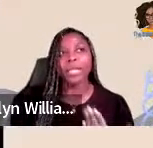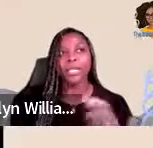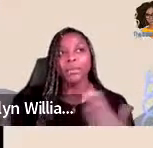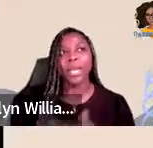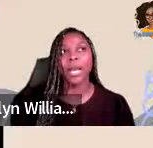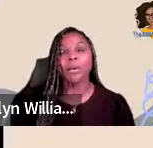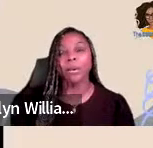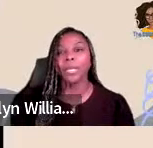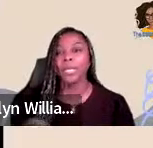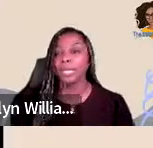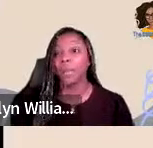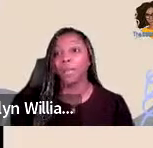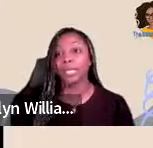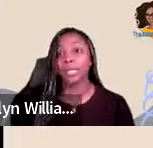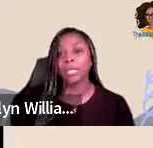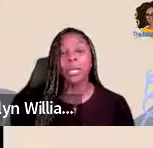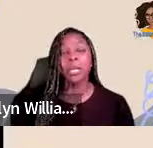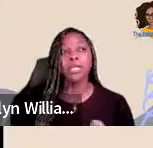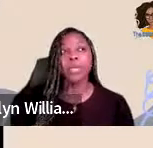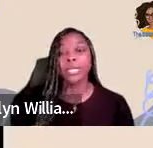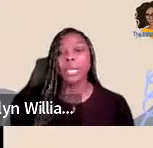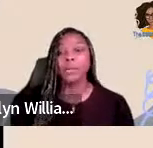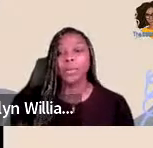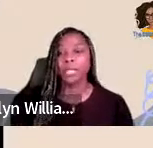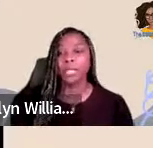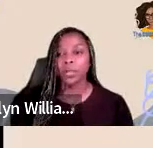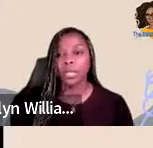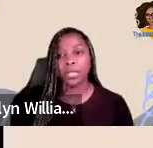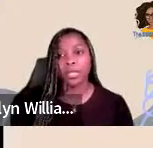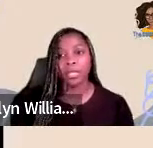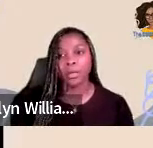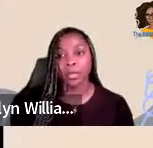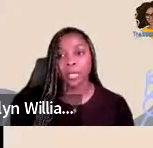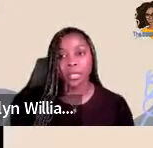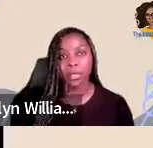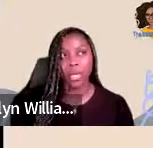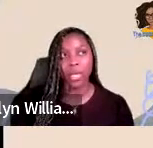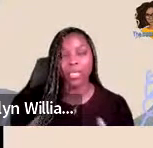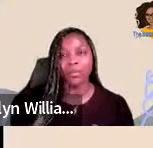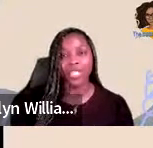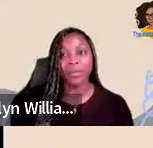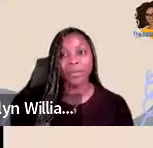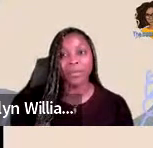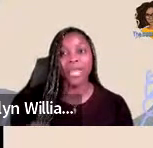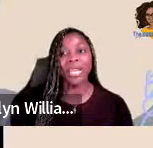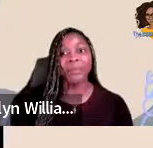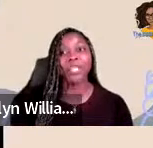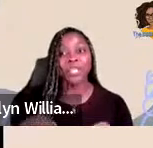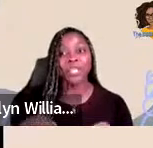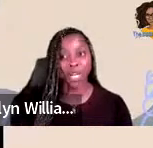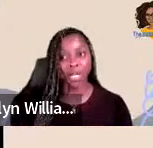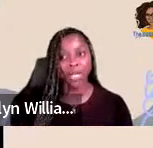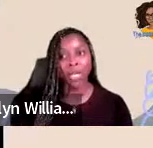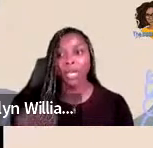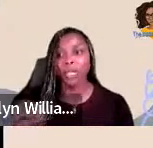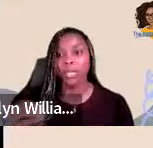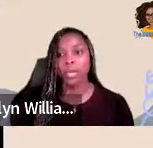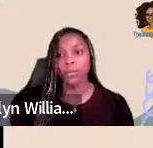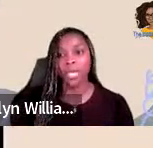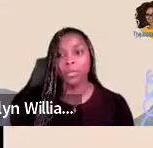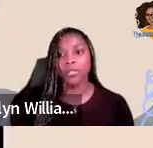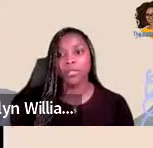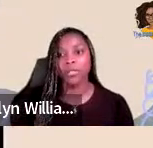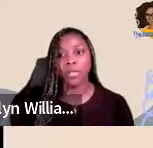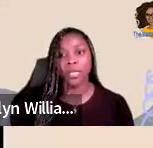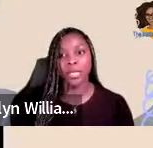no idea that this would catapult me into my business. So because I was posting so consistently on the internet, especially when the pandemic started, is when